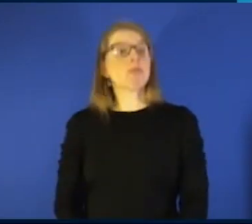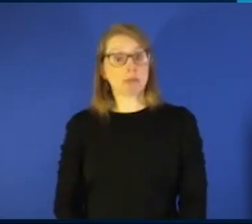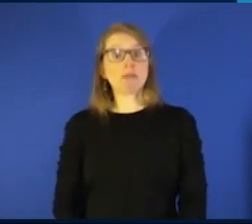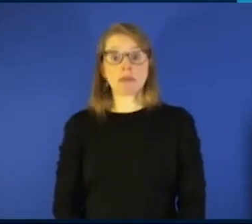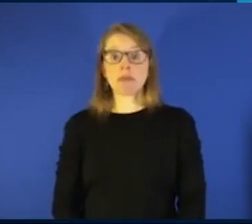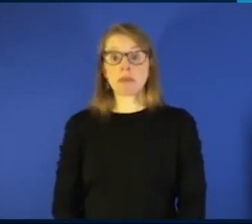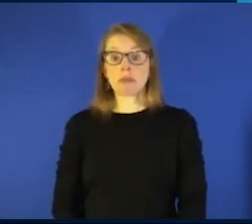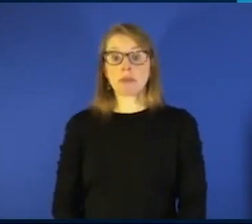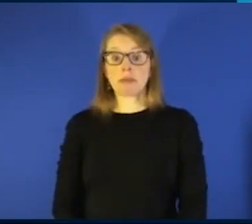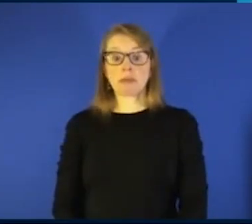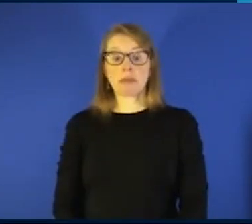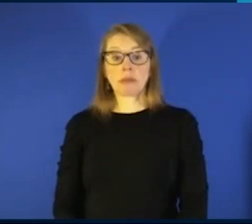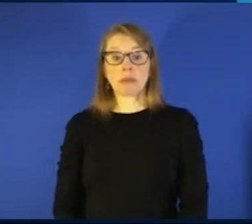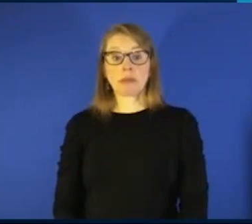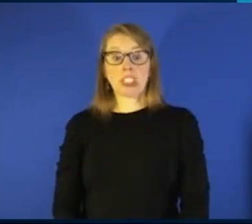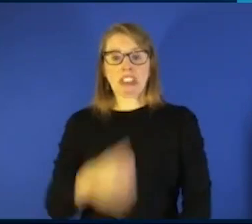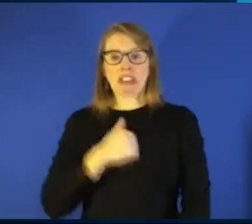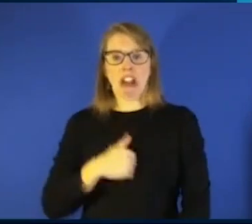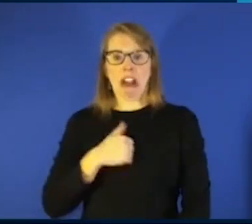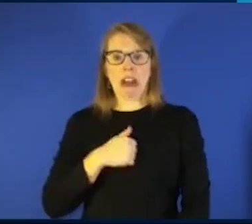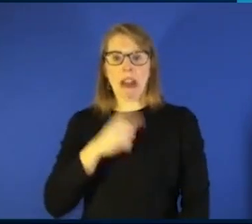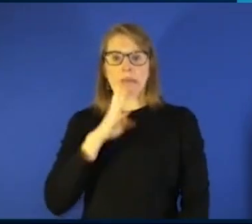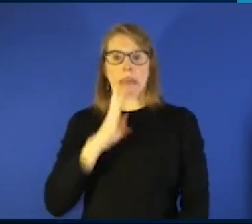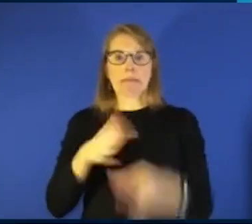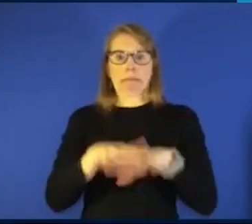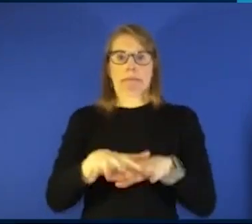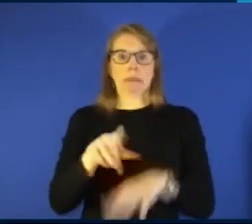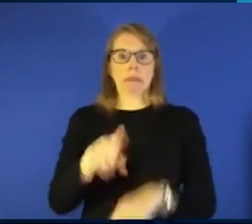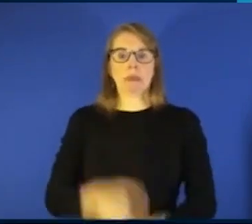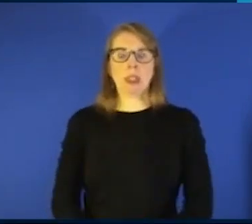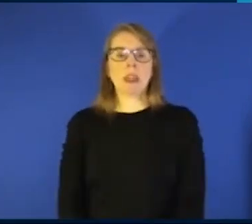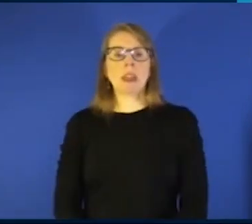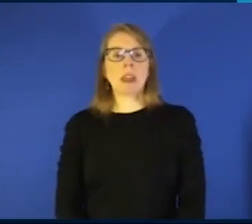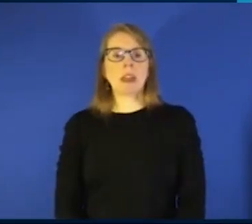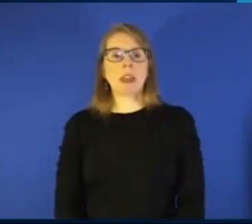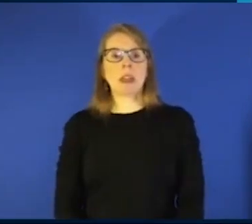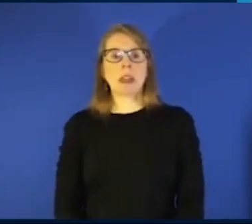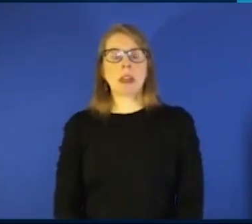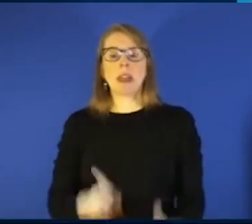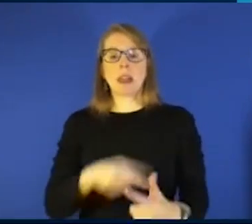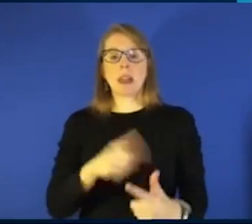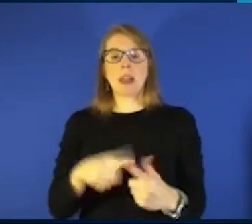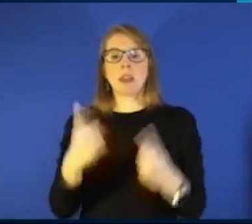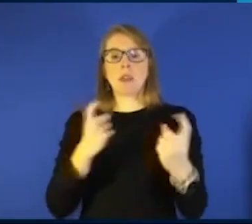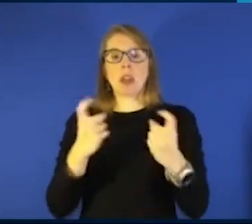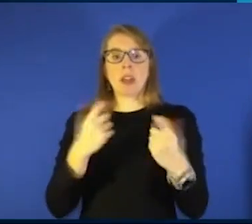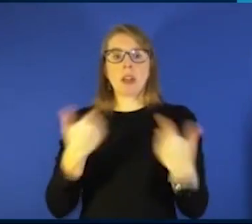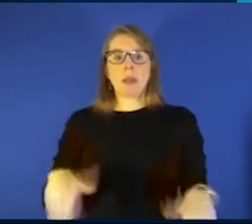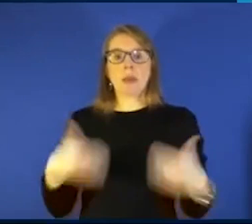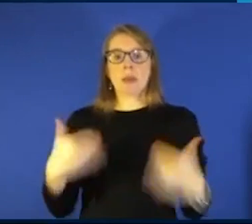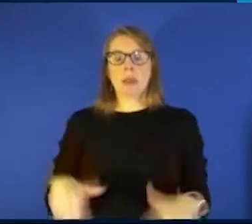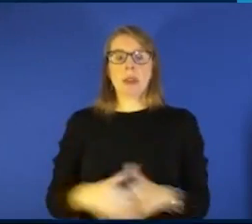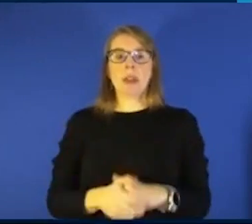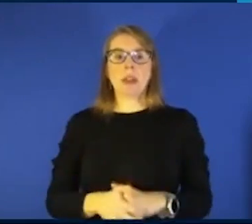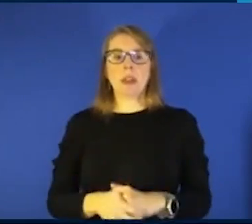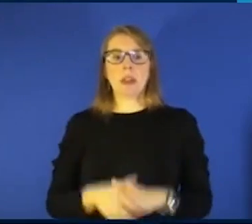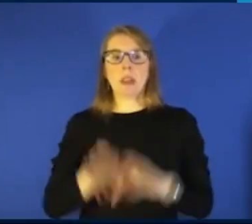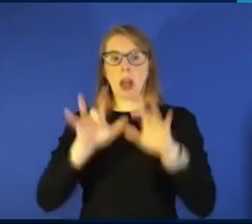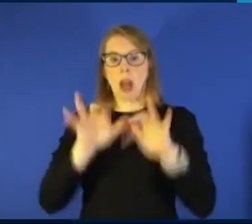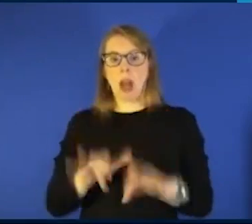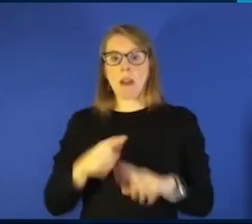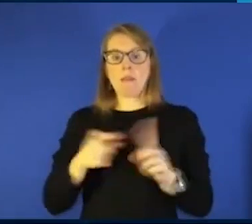what you said? I stepped on your answer a little bit. Okay. And then I've got questions. Oh boy, got a long one from Sal